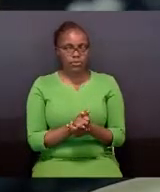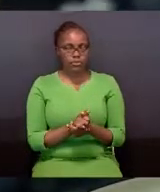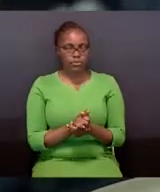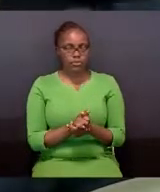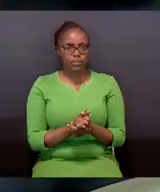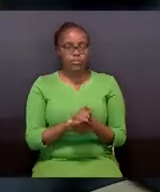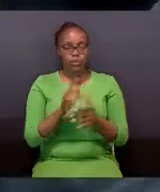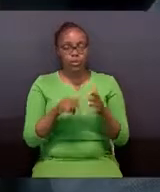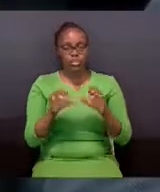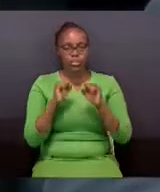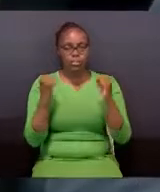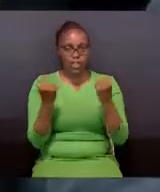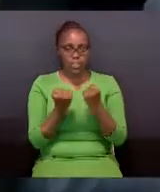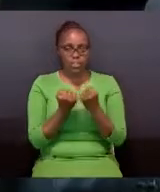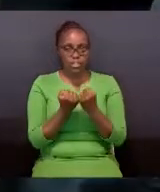interaction.